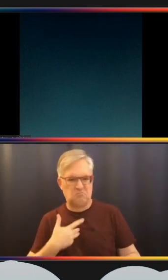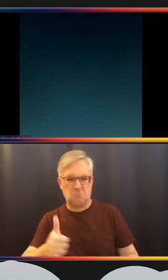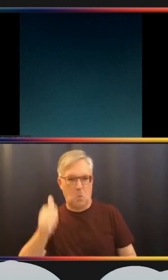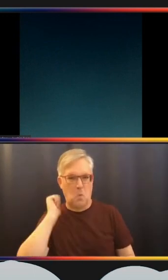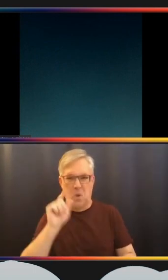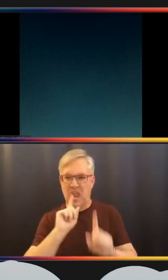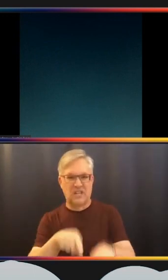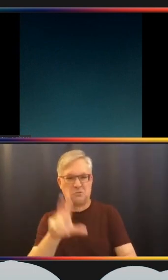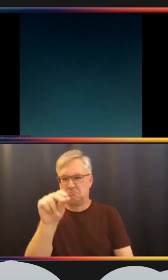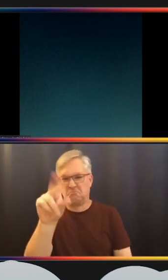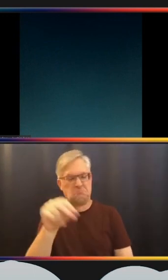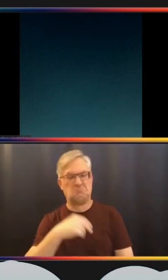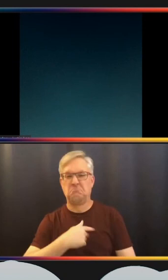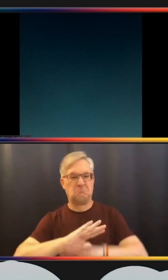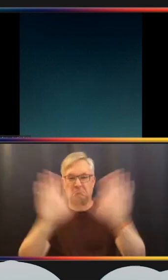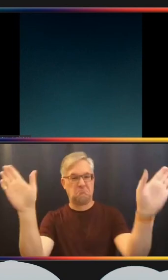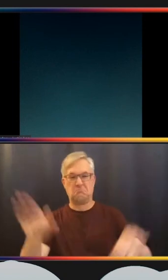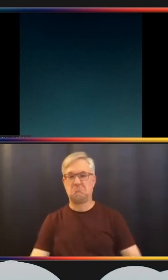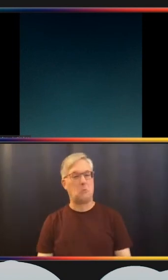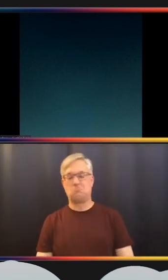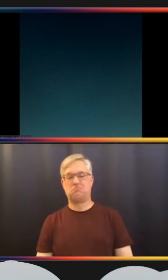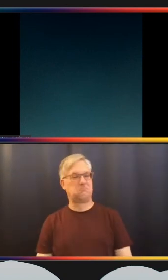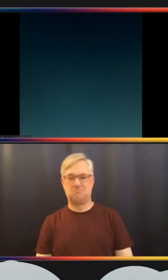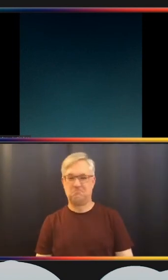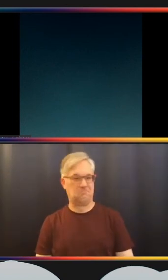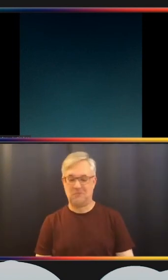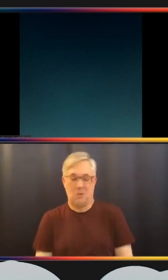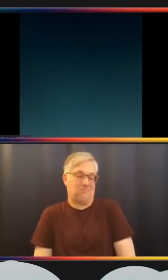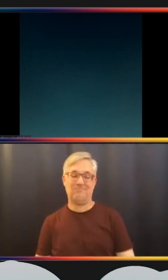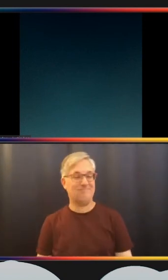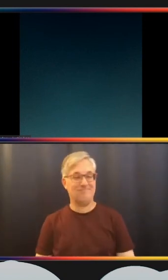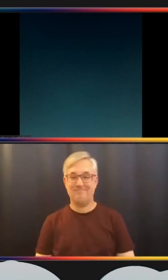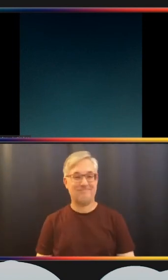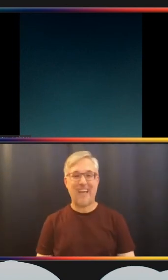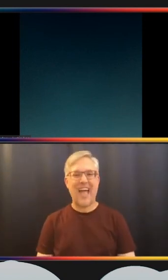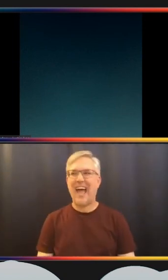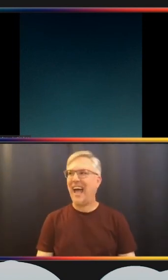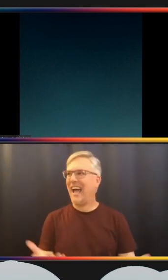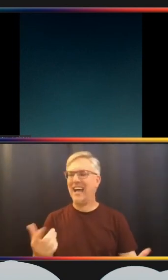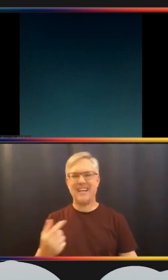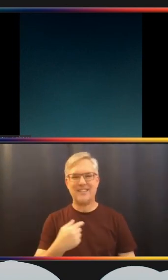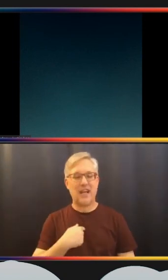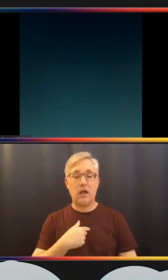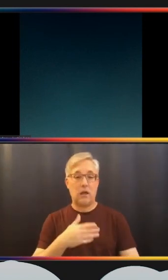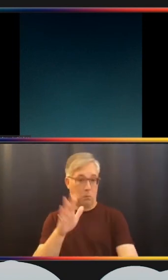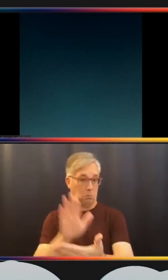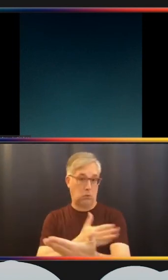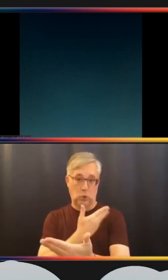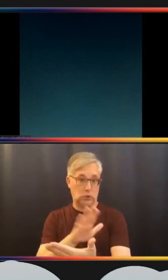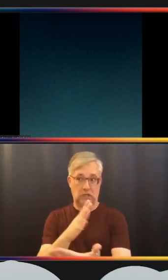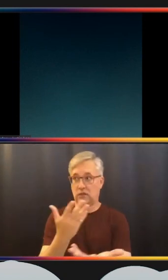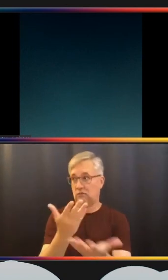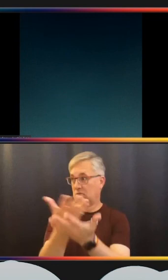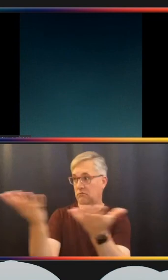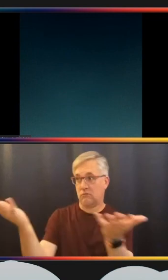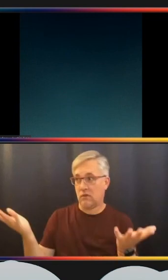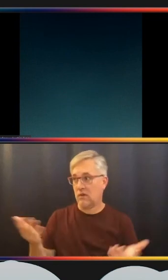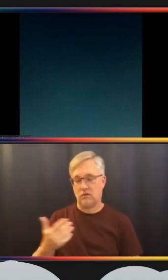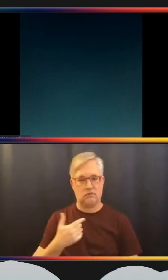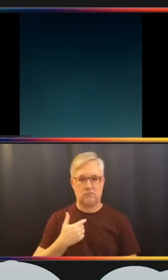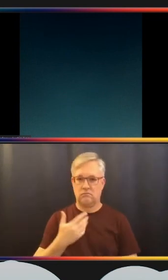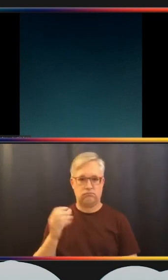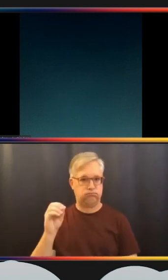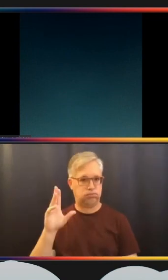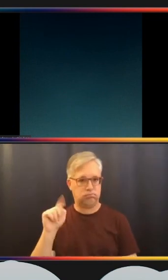Because I like don't even know how to follow the music industry in the sense of like I could love